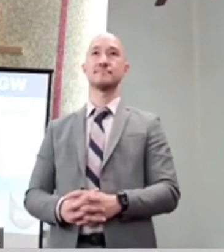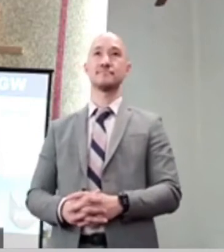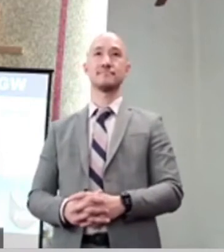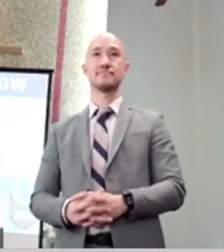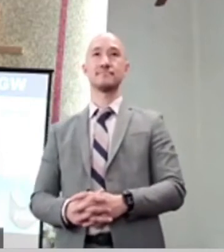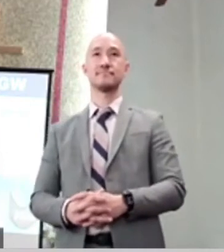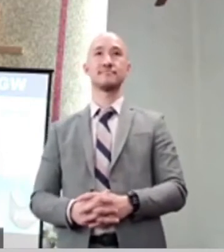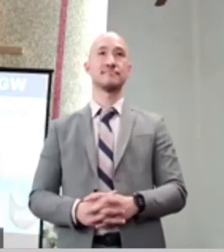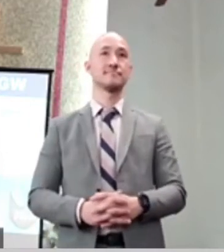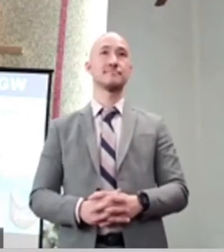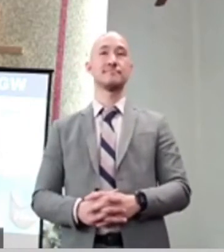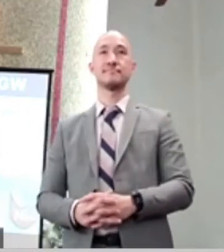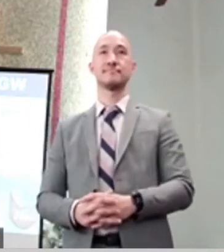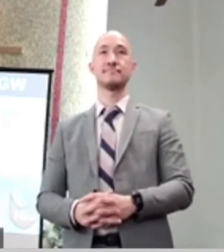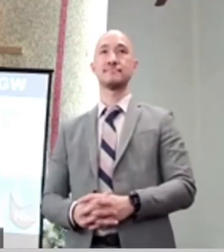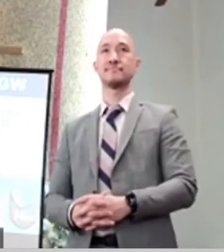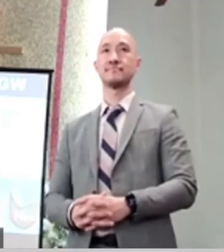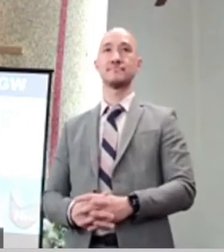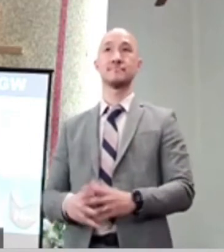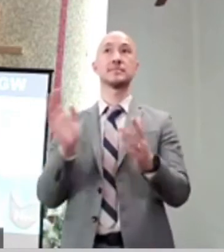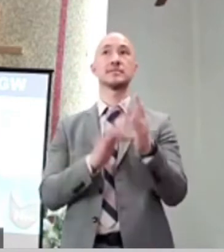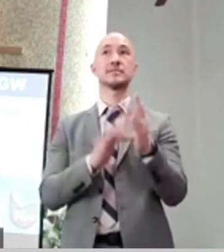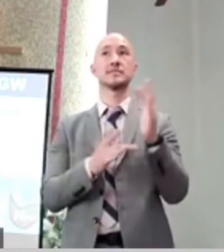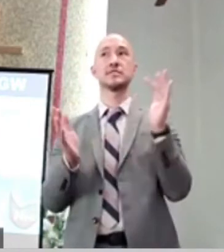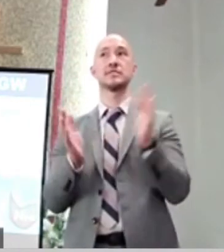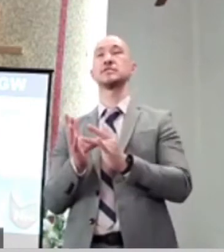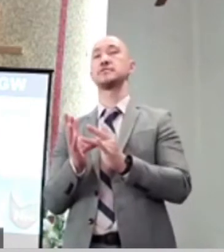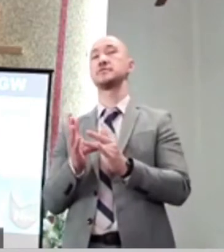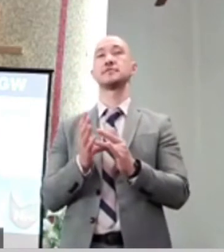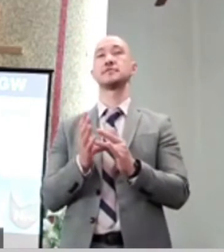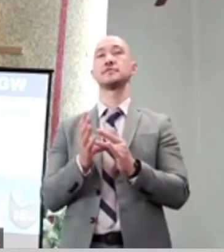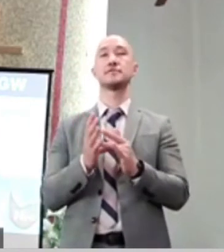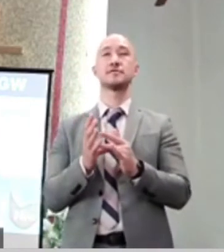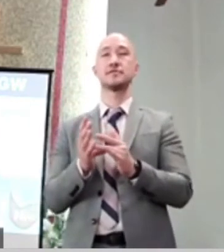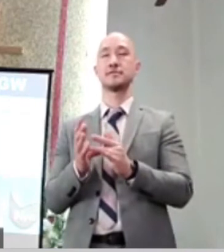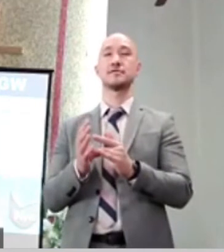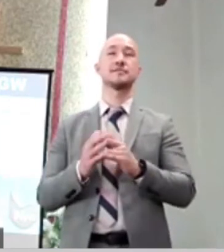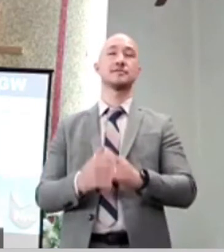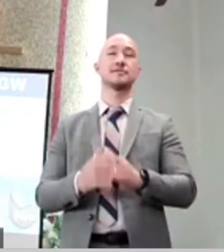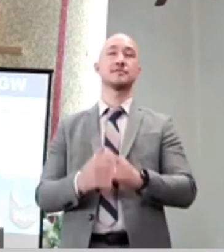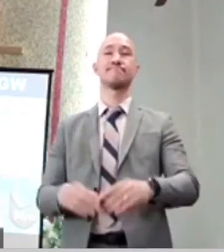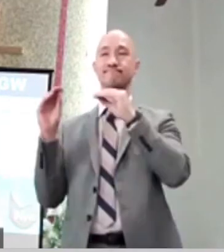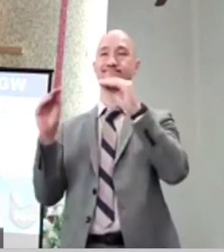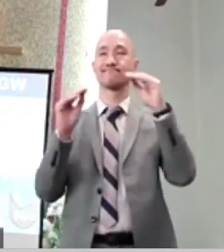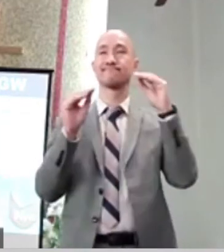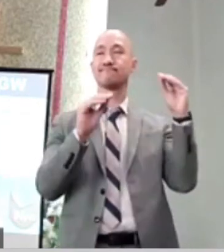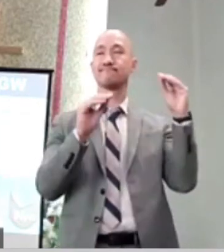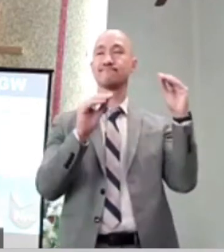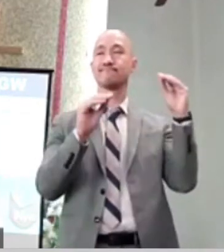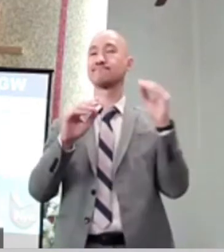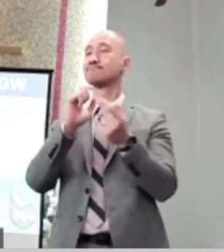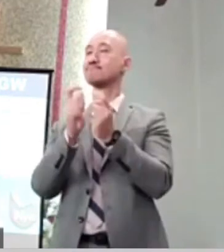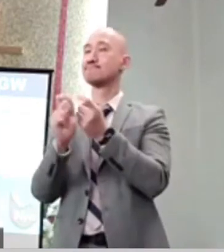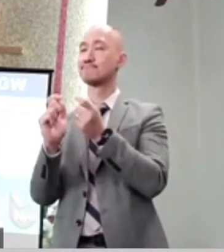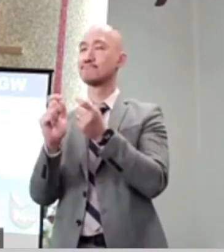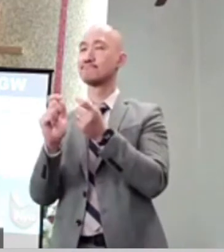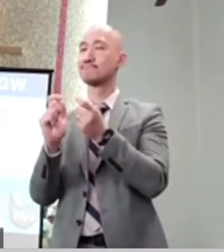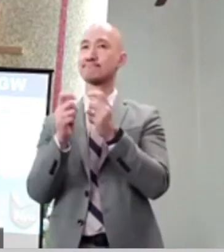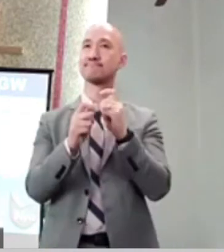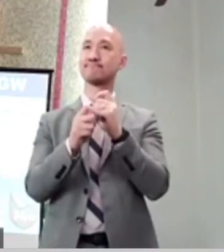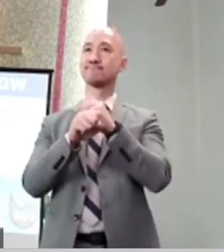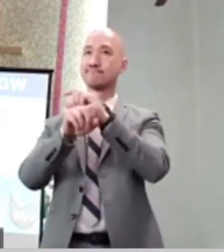divine intervention. And that's exactly what happened. That's the gospel. Divine intervention